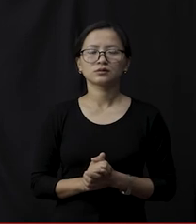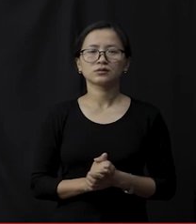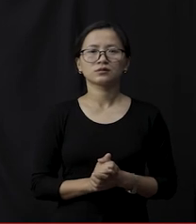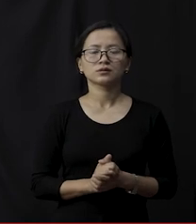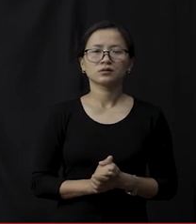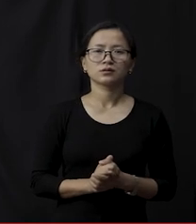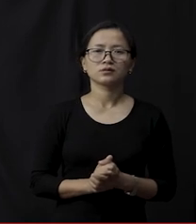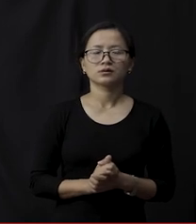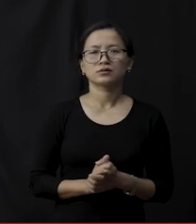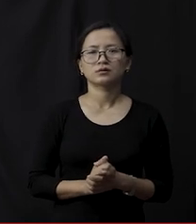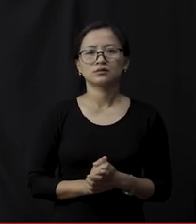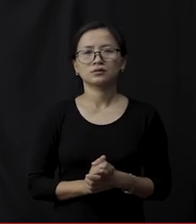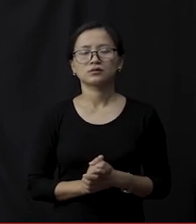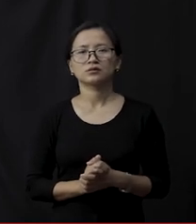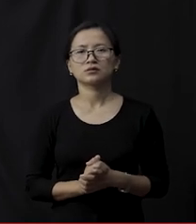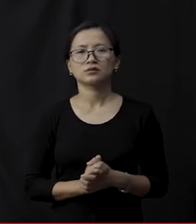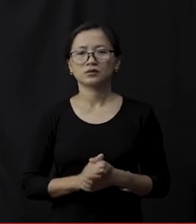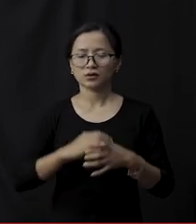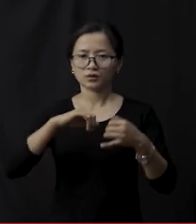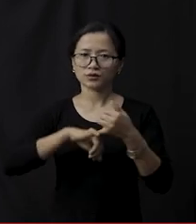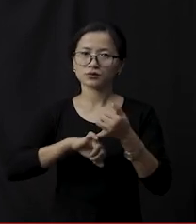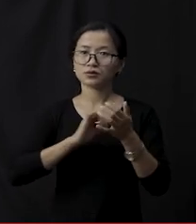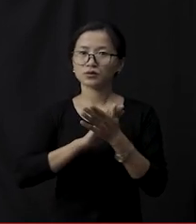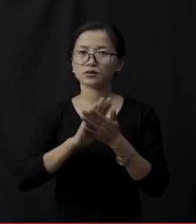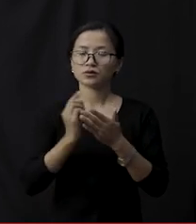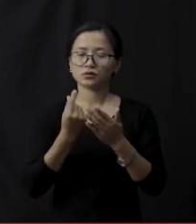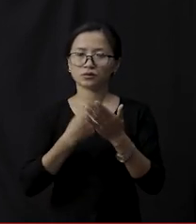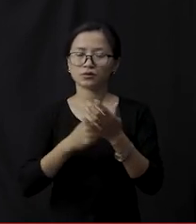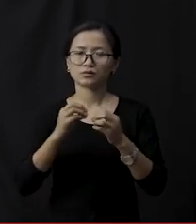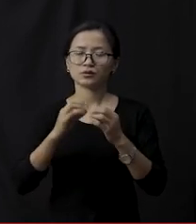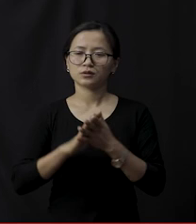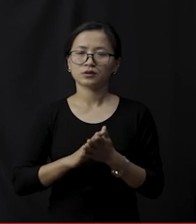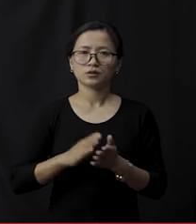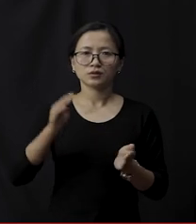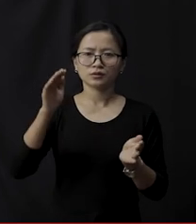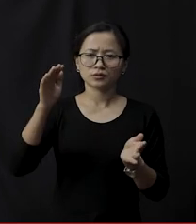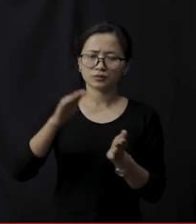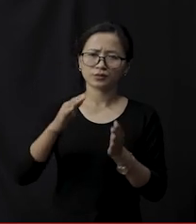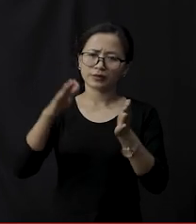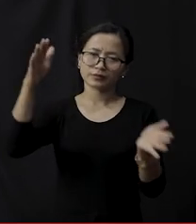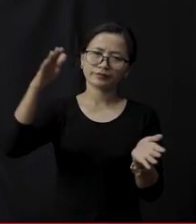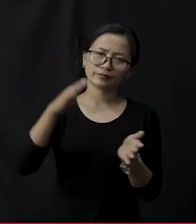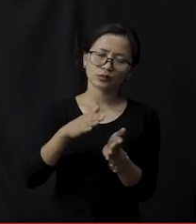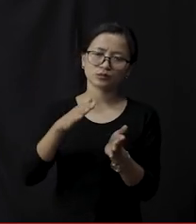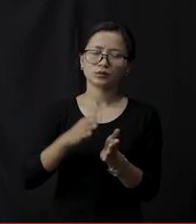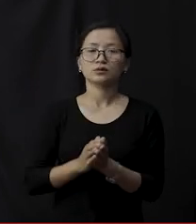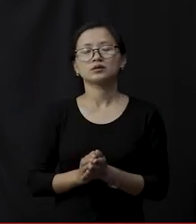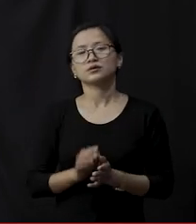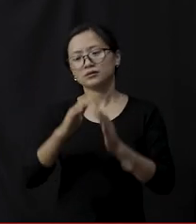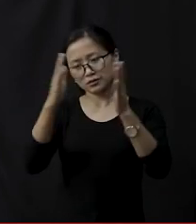the second type of plant is shrubs. Now, shrubs are medium-sized